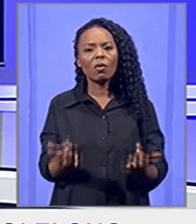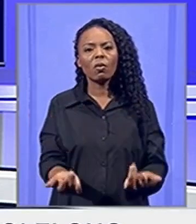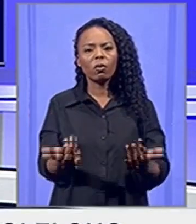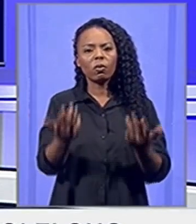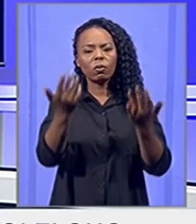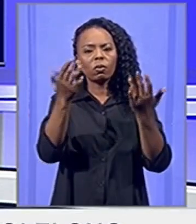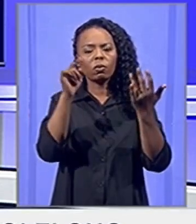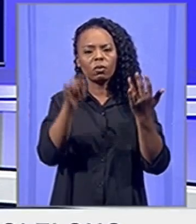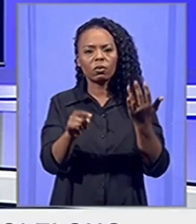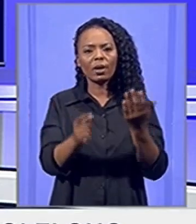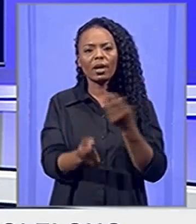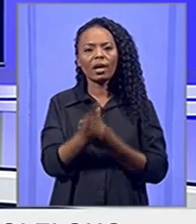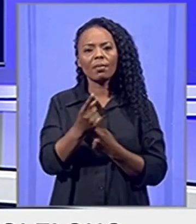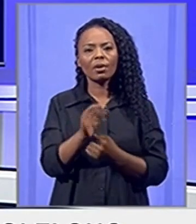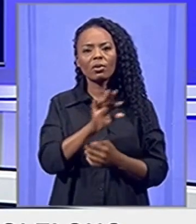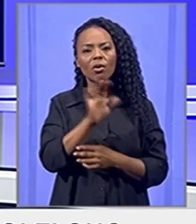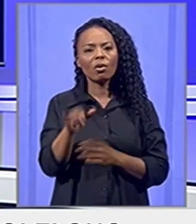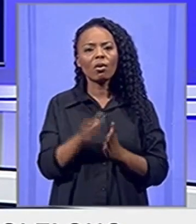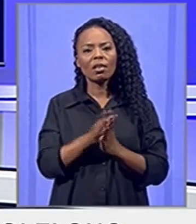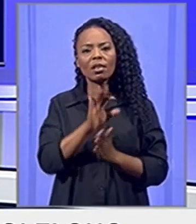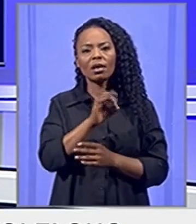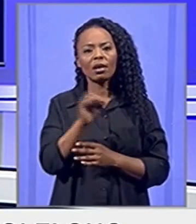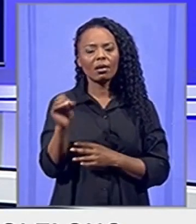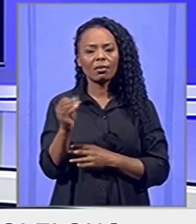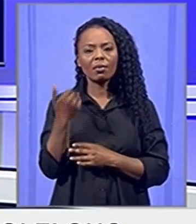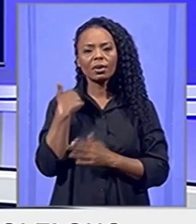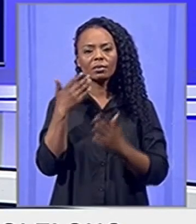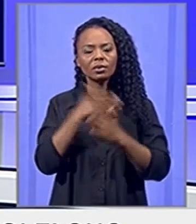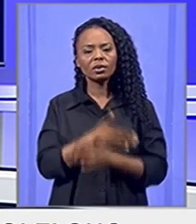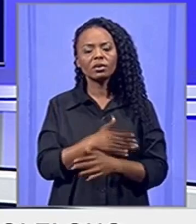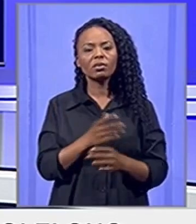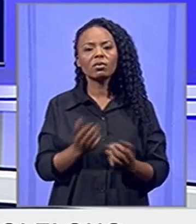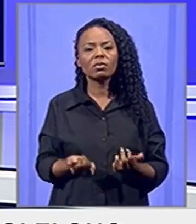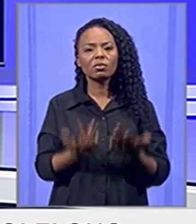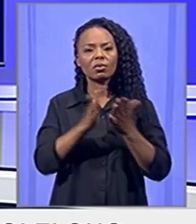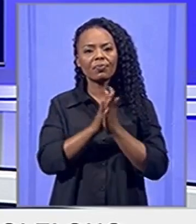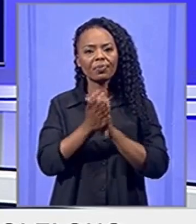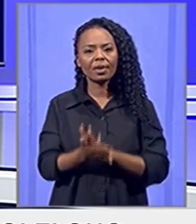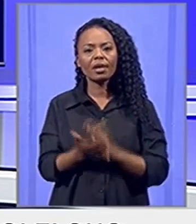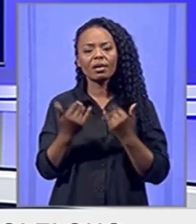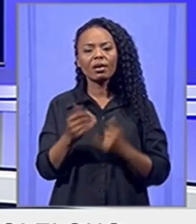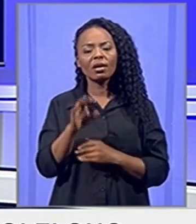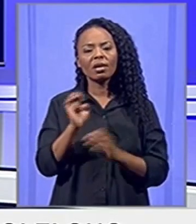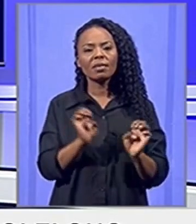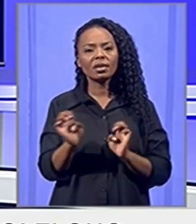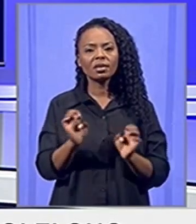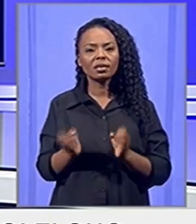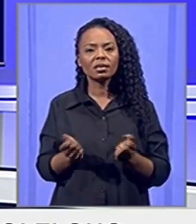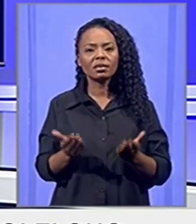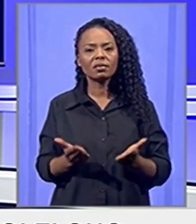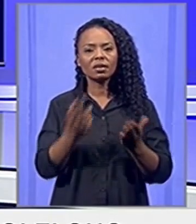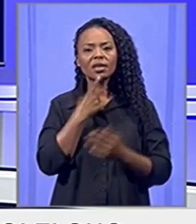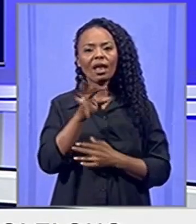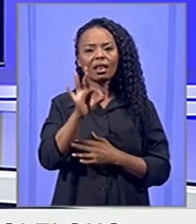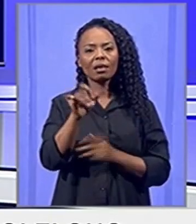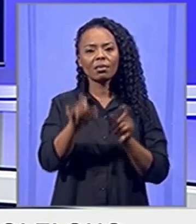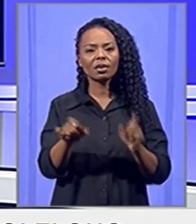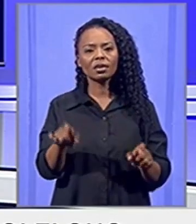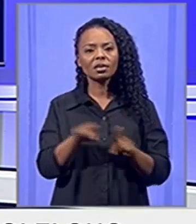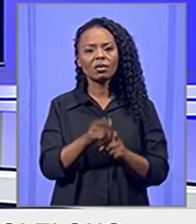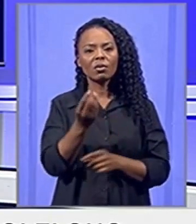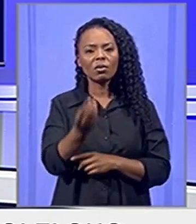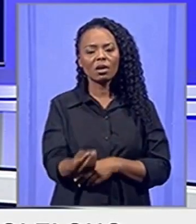megwa fatshe le 300 maabane bosigo. Ba ditirelo tsa tshoganyetso ba tshwane ba totobaditse fa batho ba le bararo bao ba akaretsang ngwana